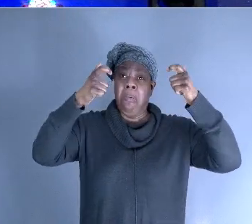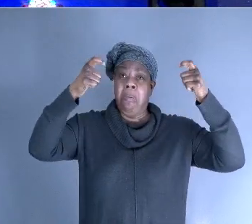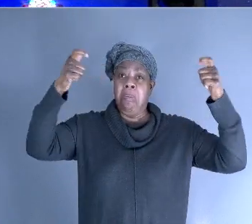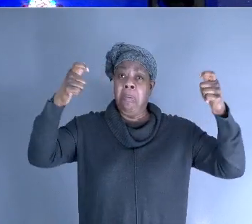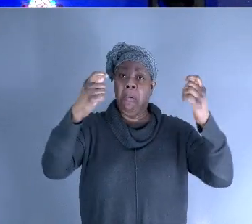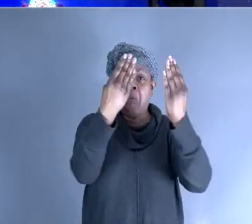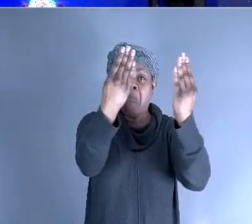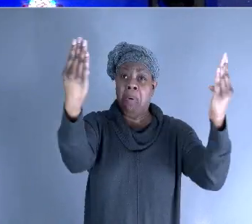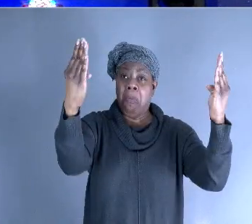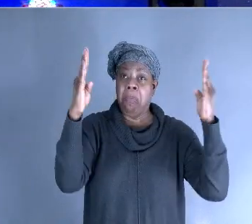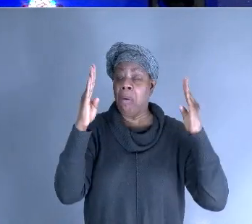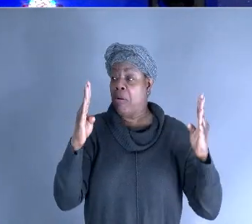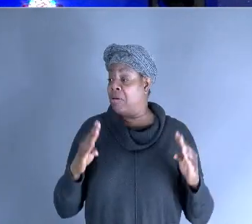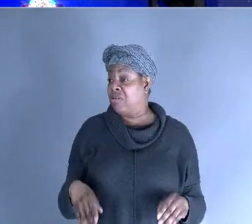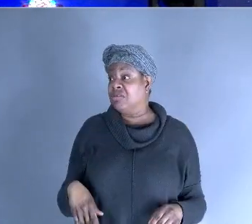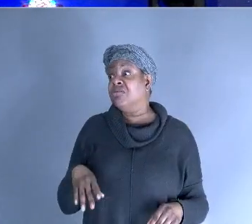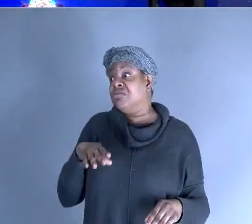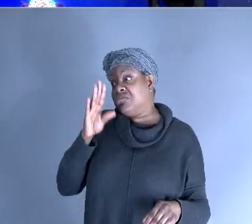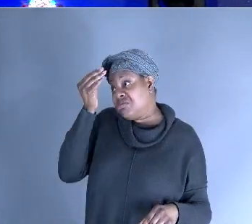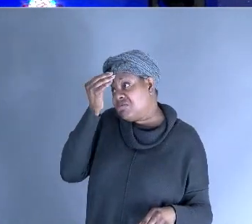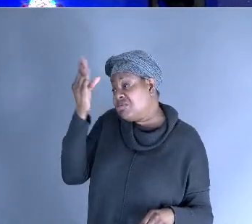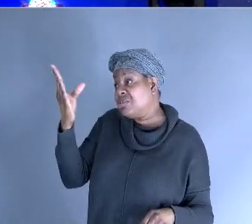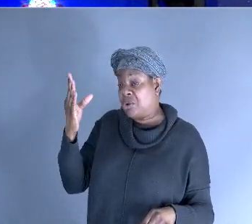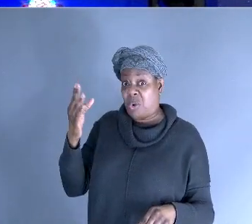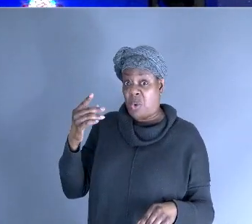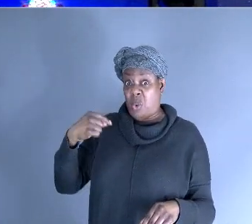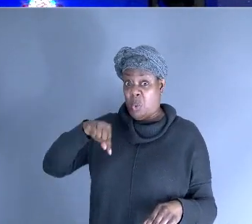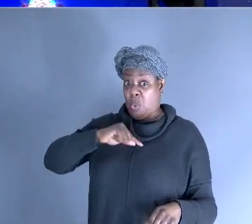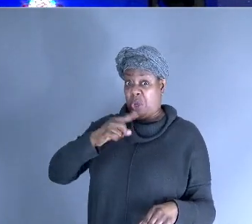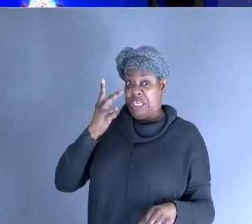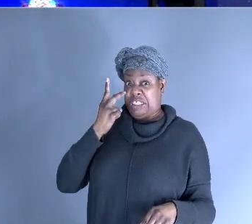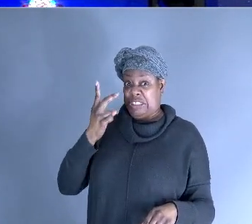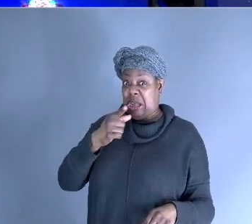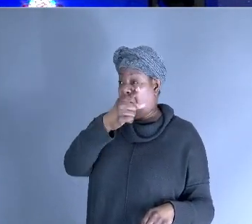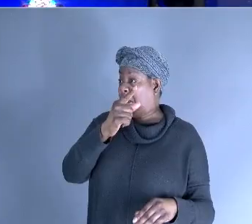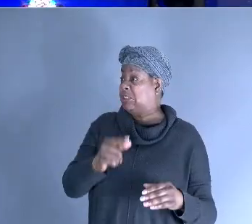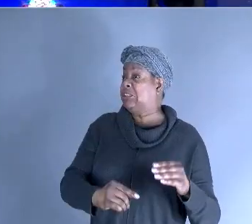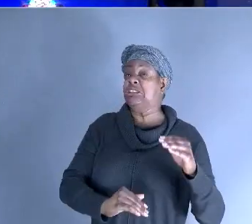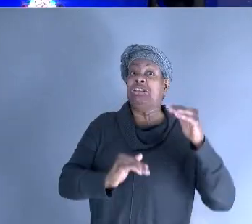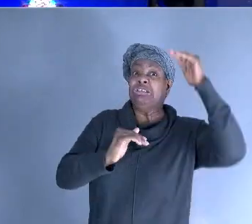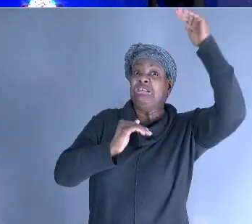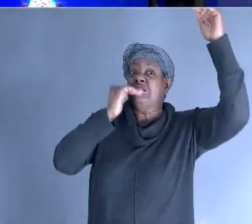even saw the descendants of Anak there. Giants.